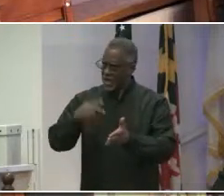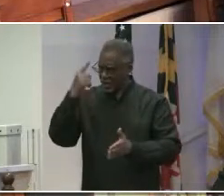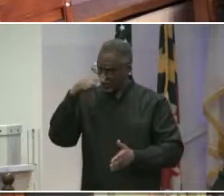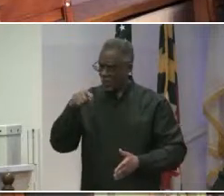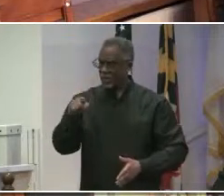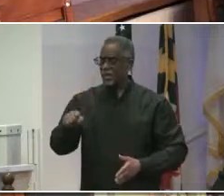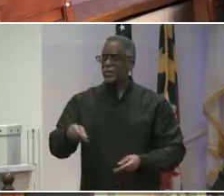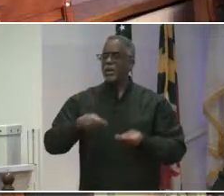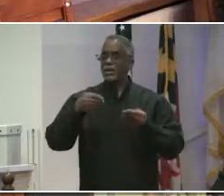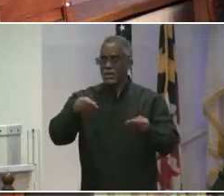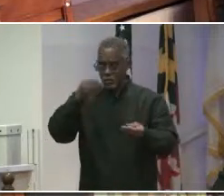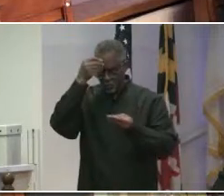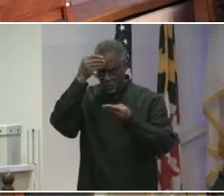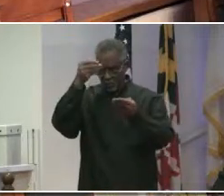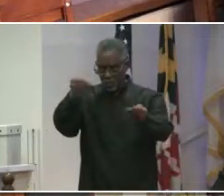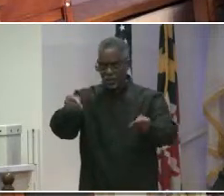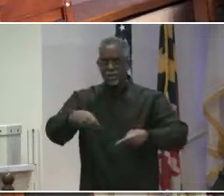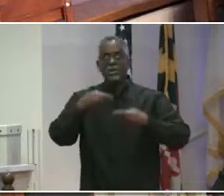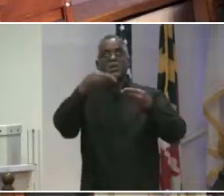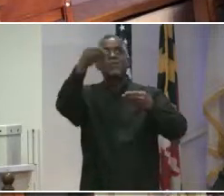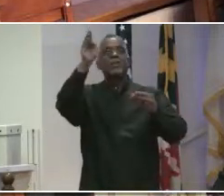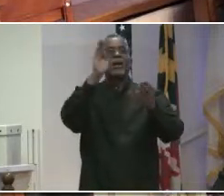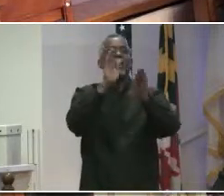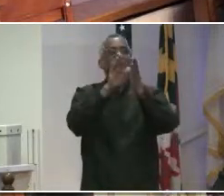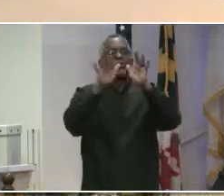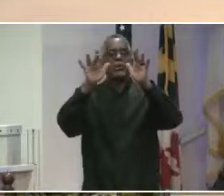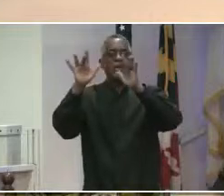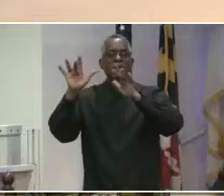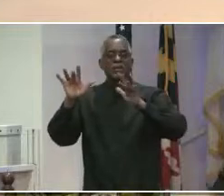to them. God bless you. Give God a hand clap of praise.